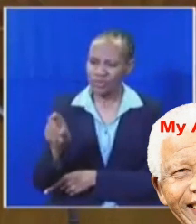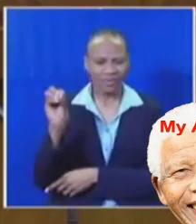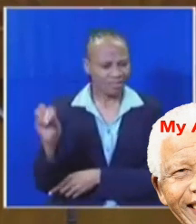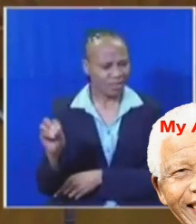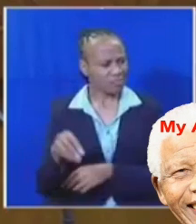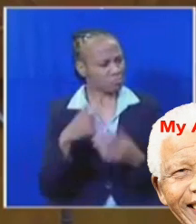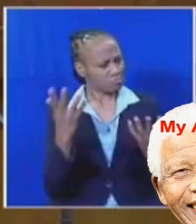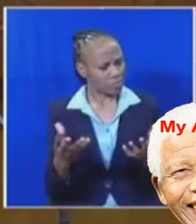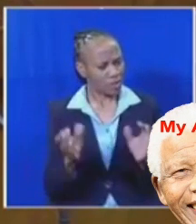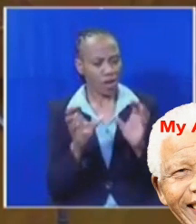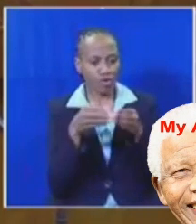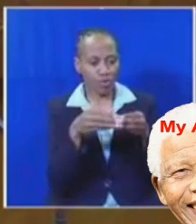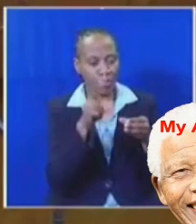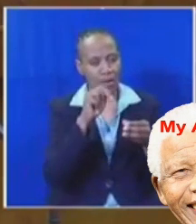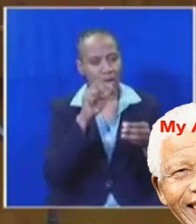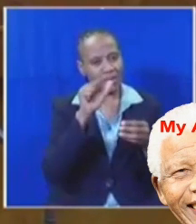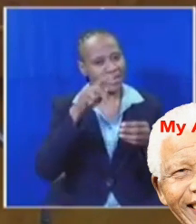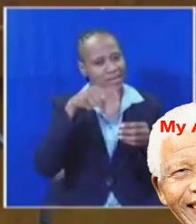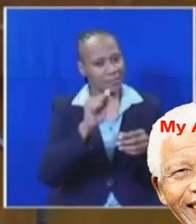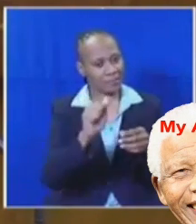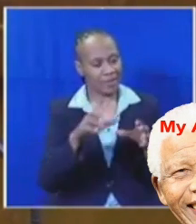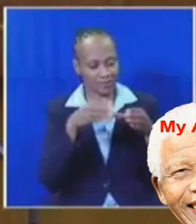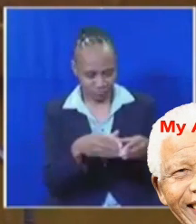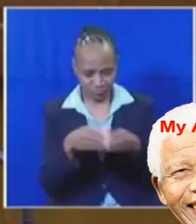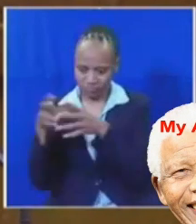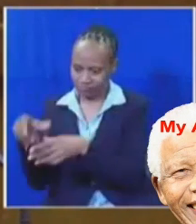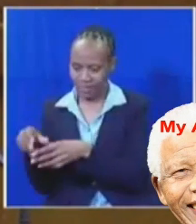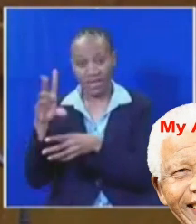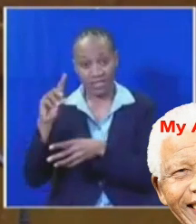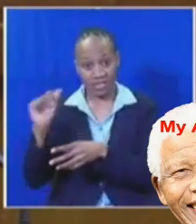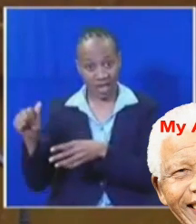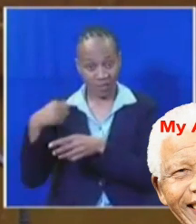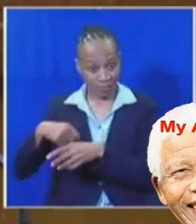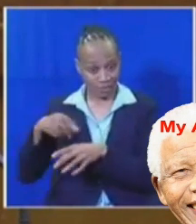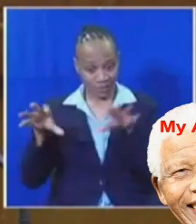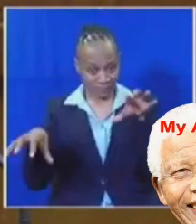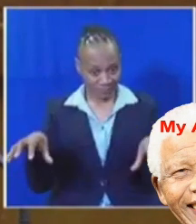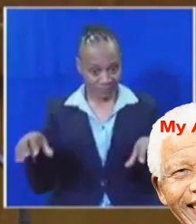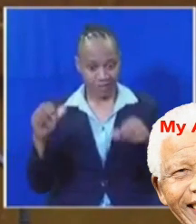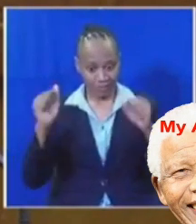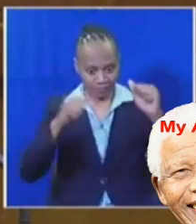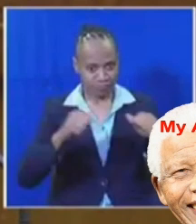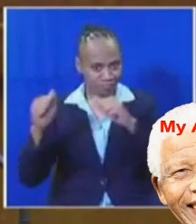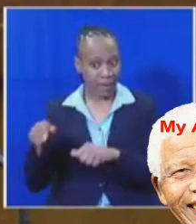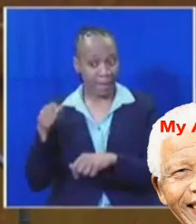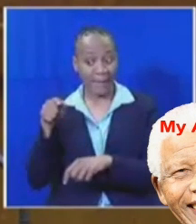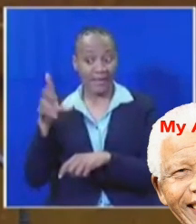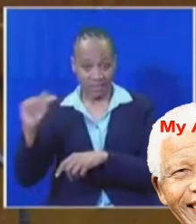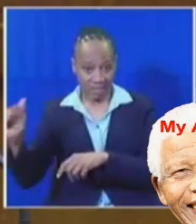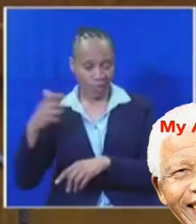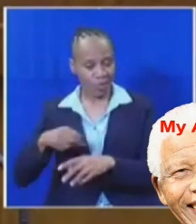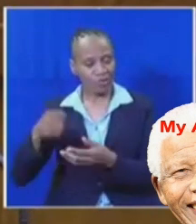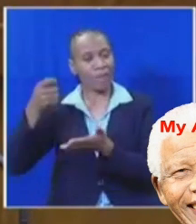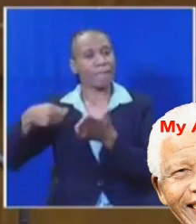the media group Naspers and the city of Cape Town, in which DA municipality intended to buy a piece of parking space from a